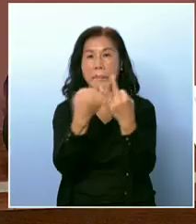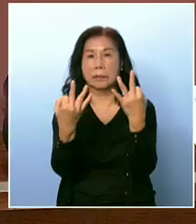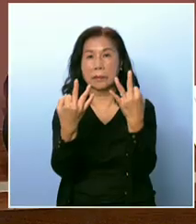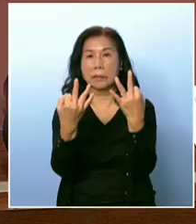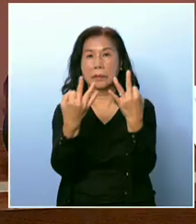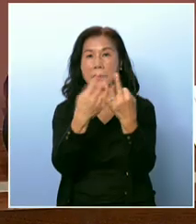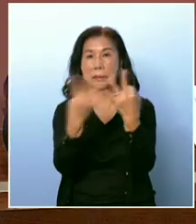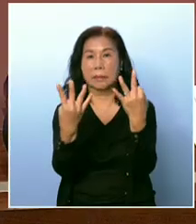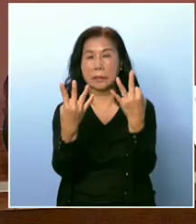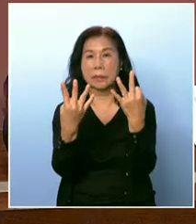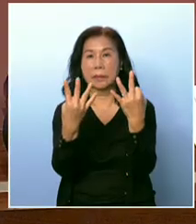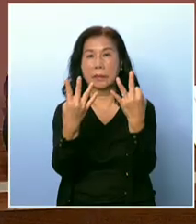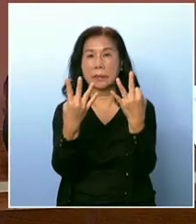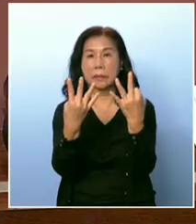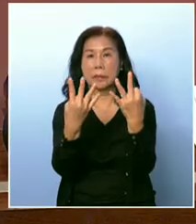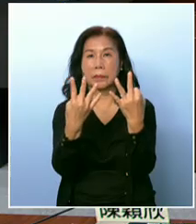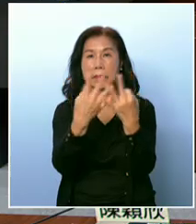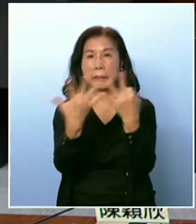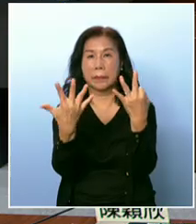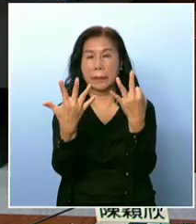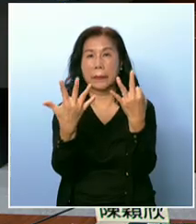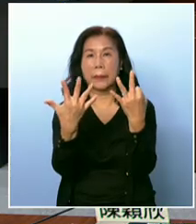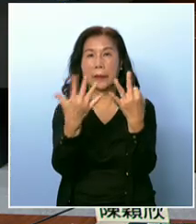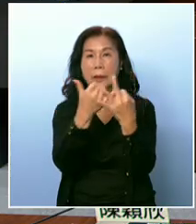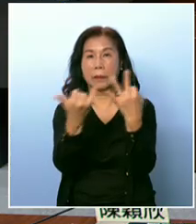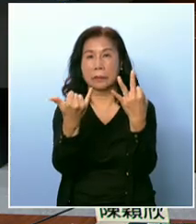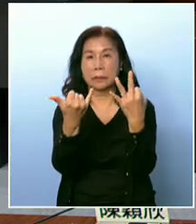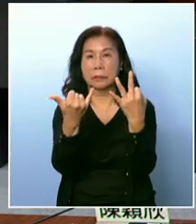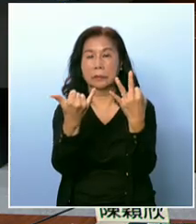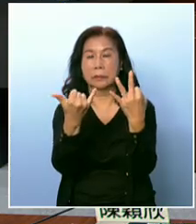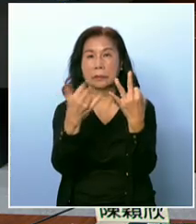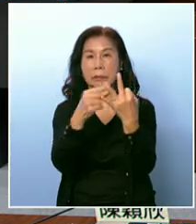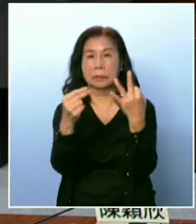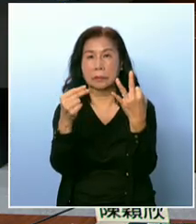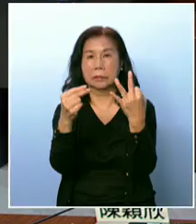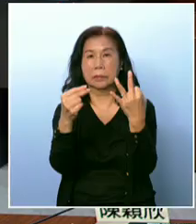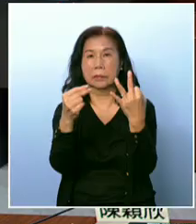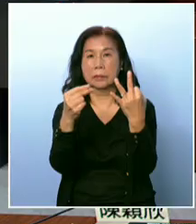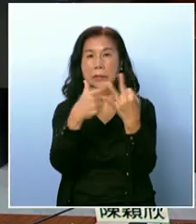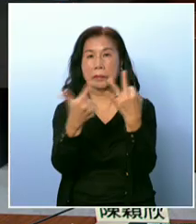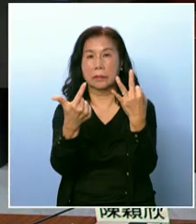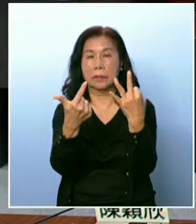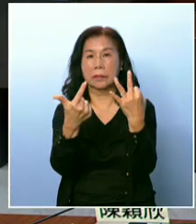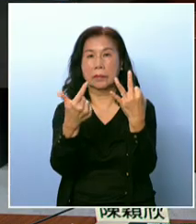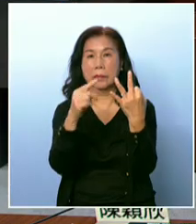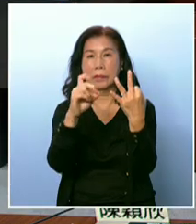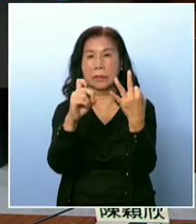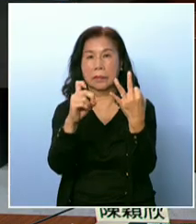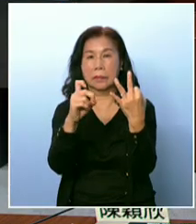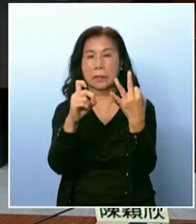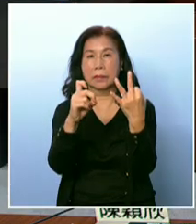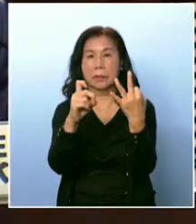32, 33, 34, 35, 36, 37,